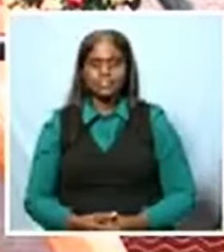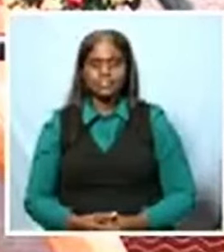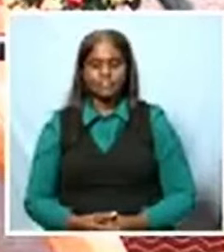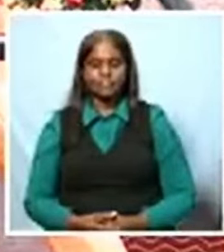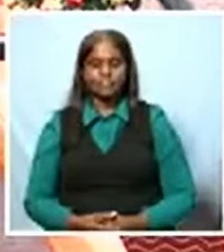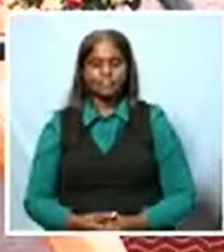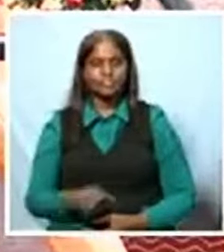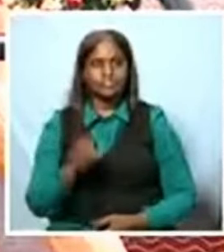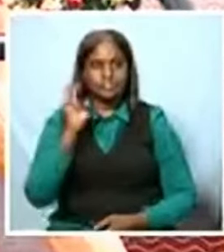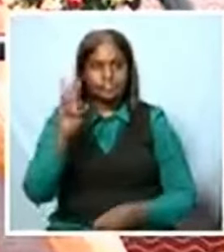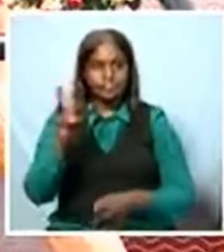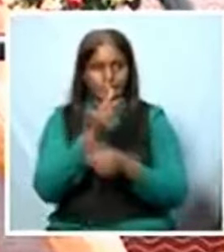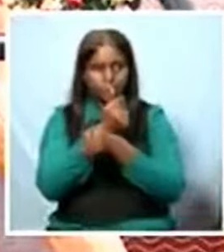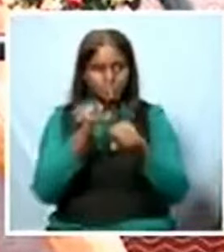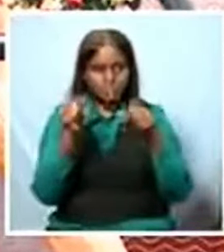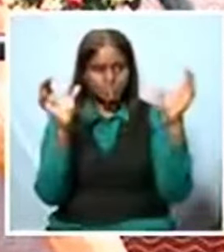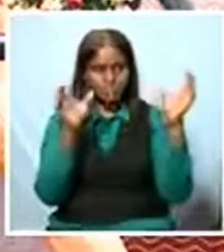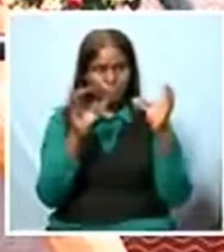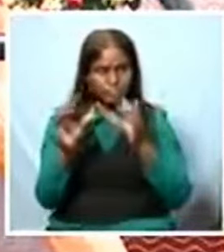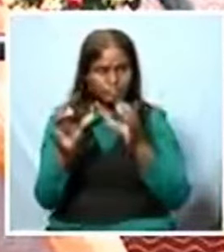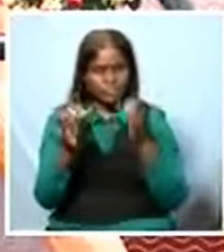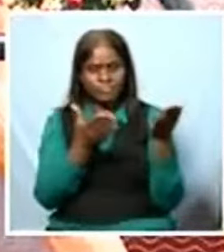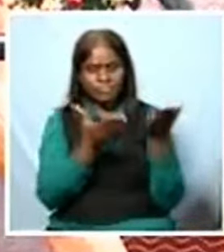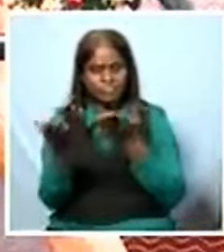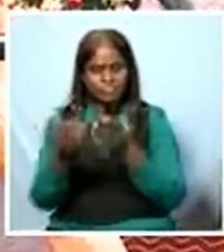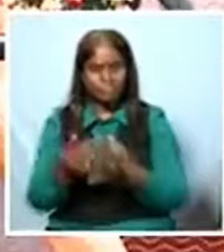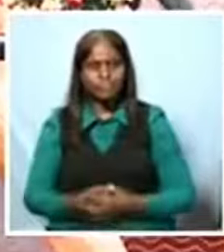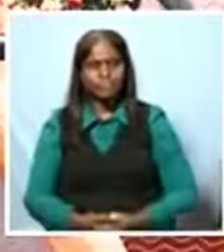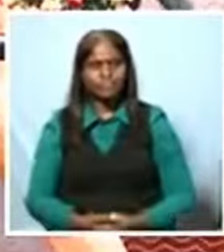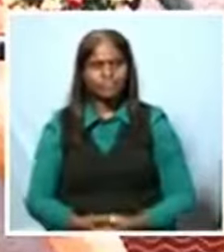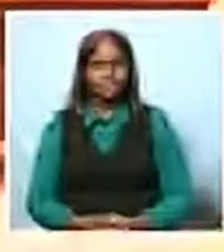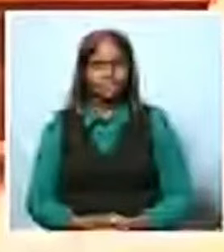The House will now resolve into committee.